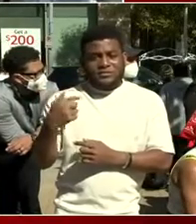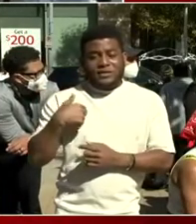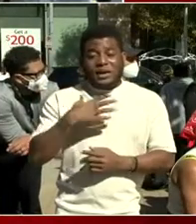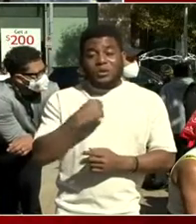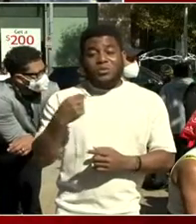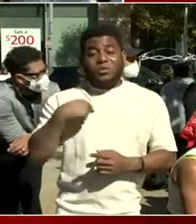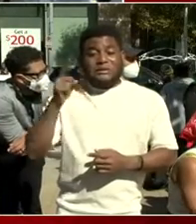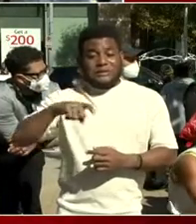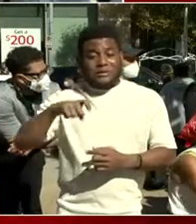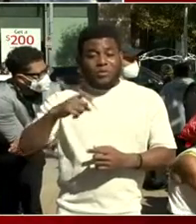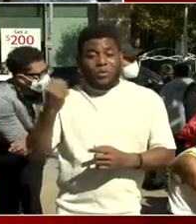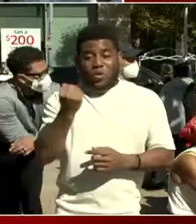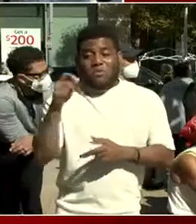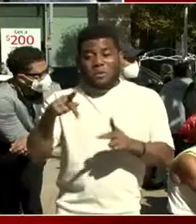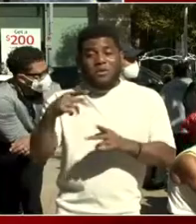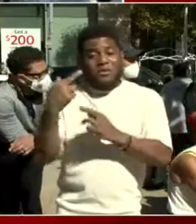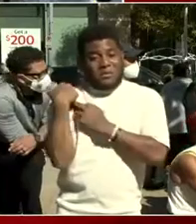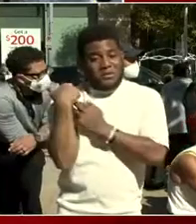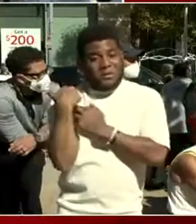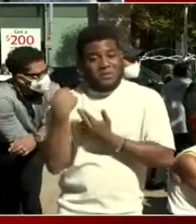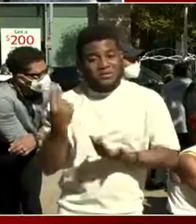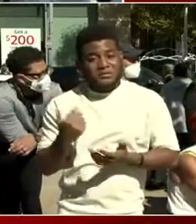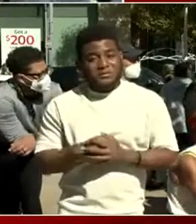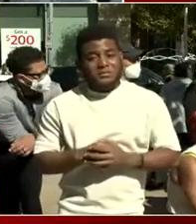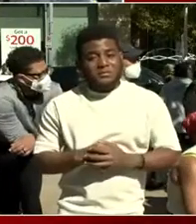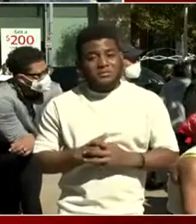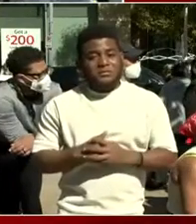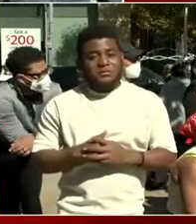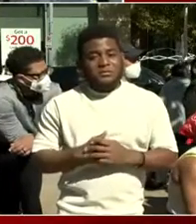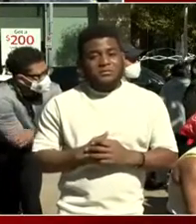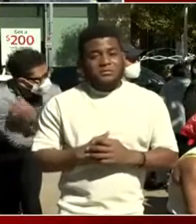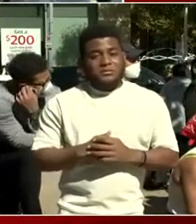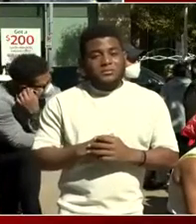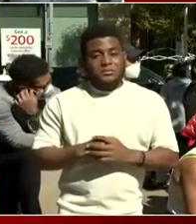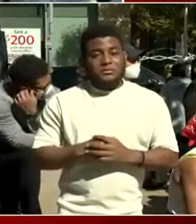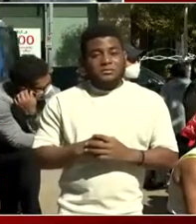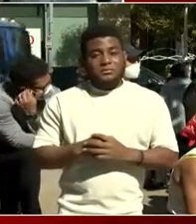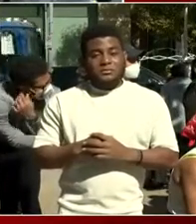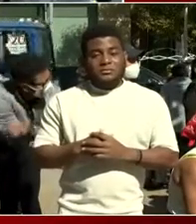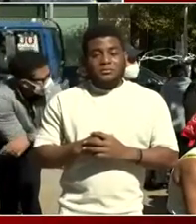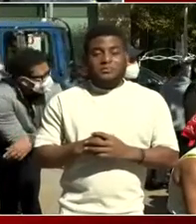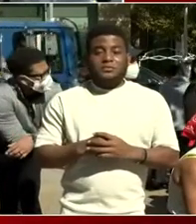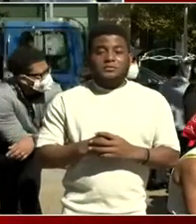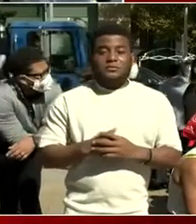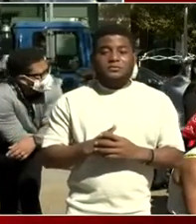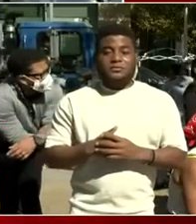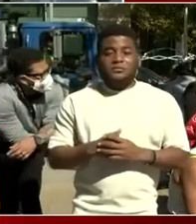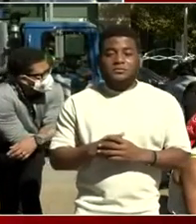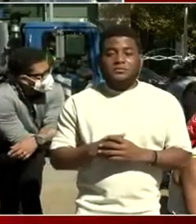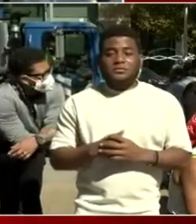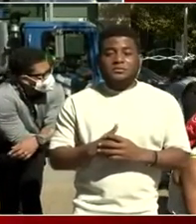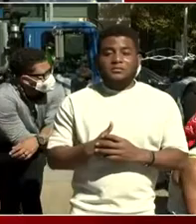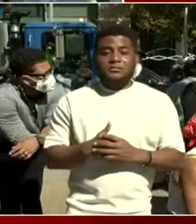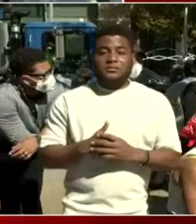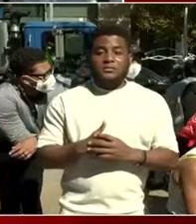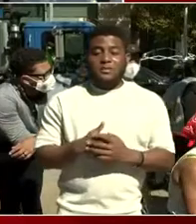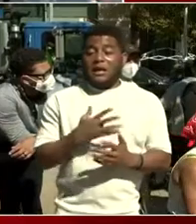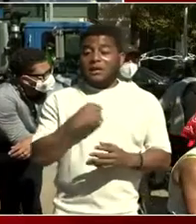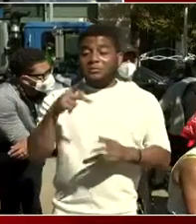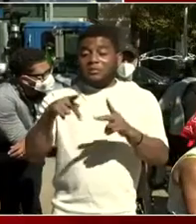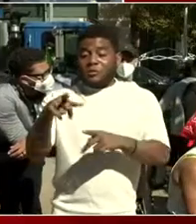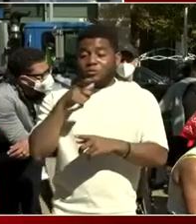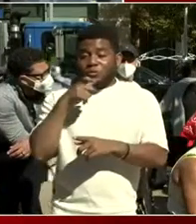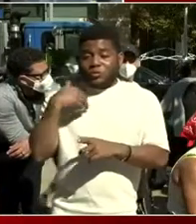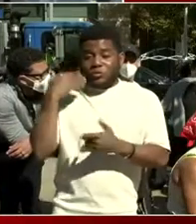theme. People who are just in a bad place in terms of how they engage with each other and so quick to go to a gun. And